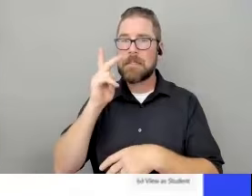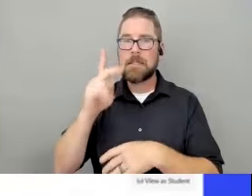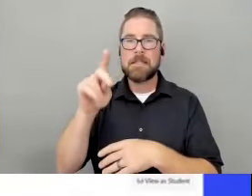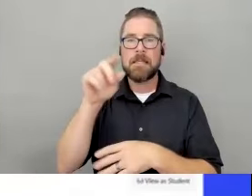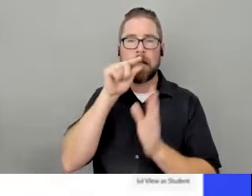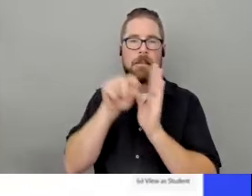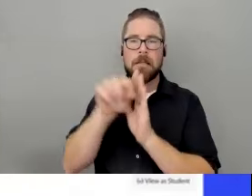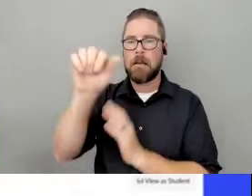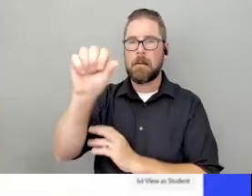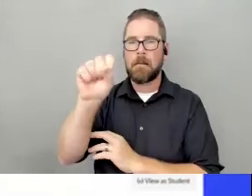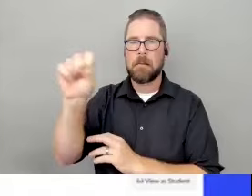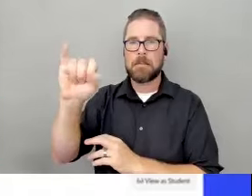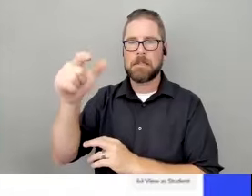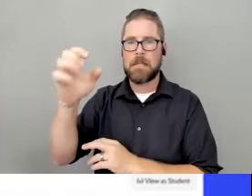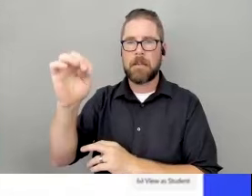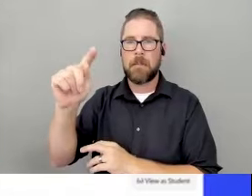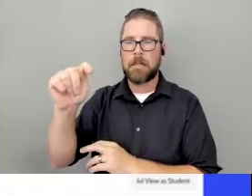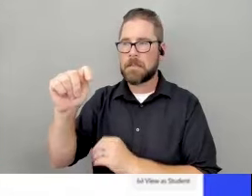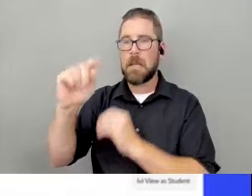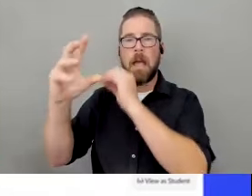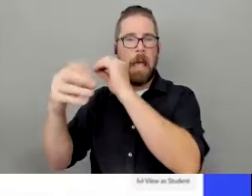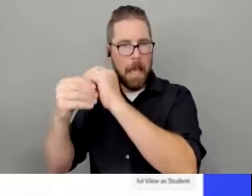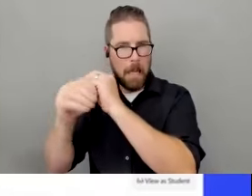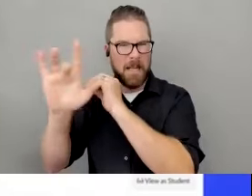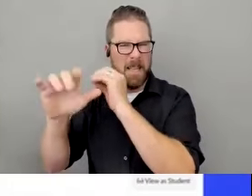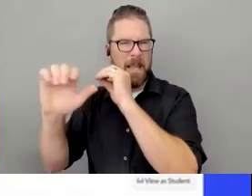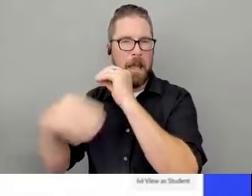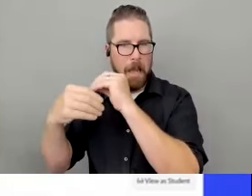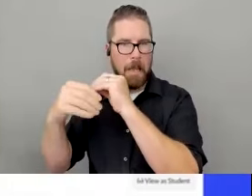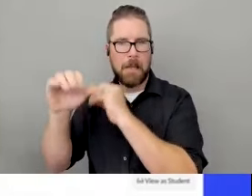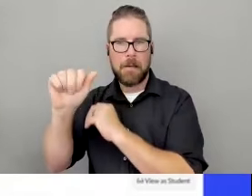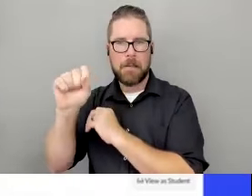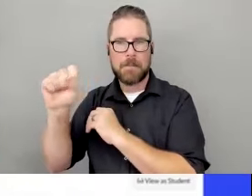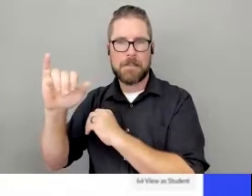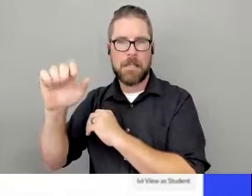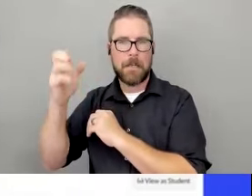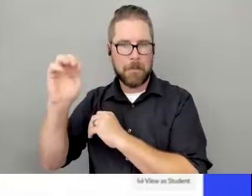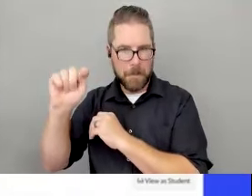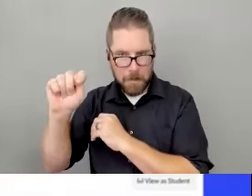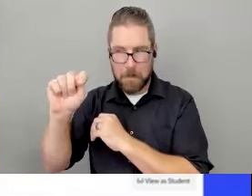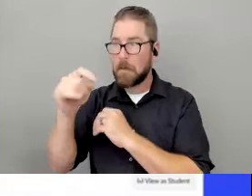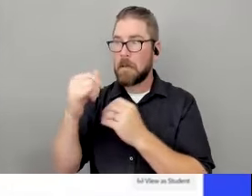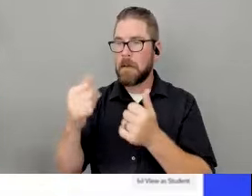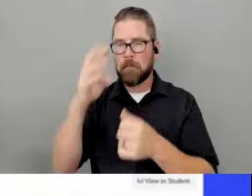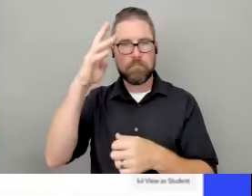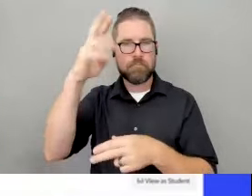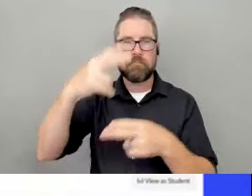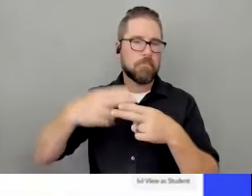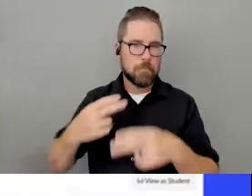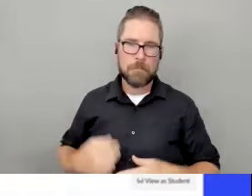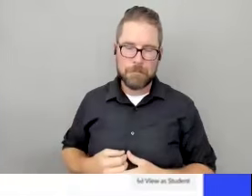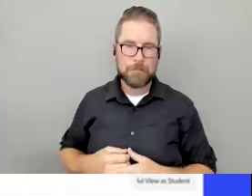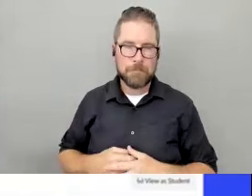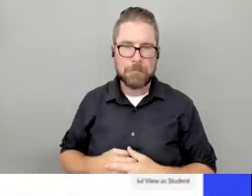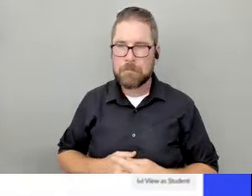assignment. And then now on the assignment page, you give it a name. For this video or Play Pause It I'm going to show